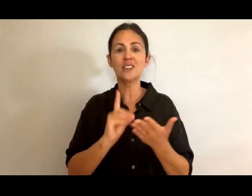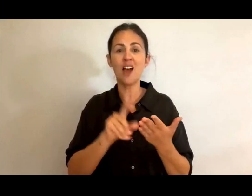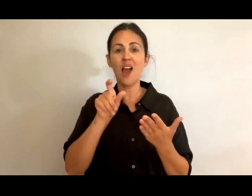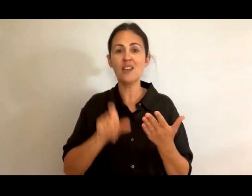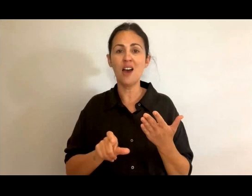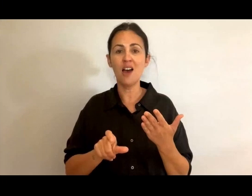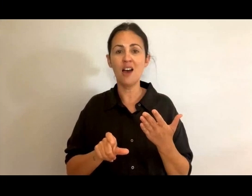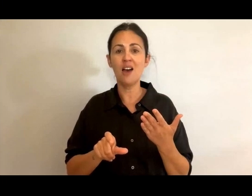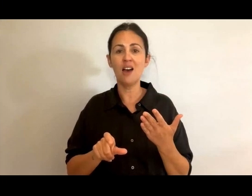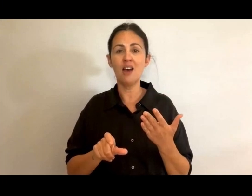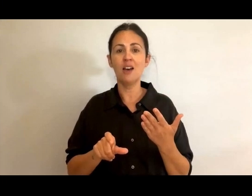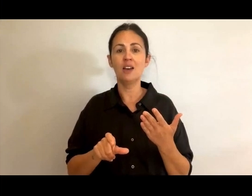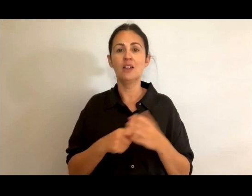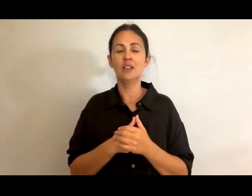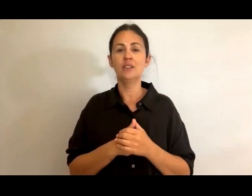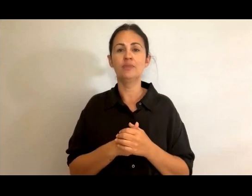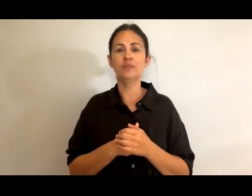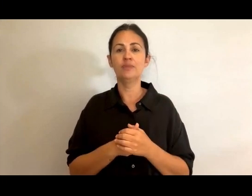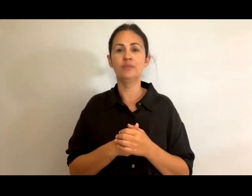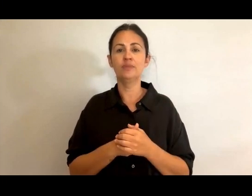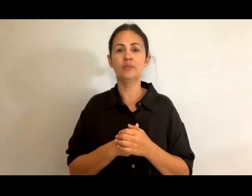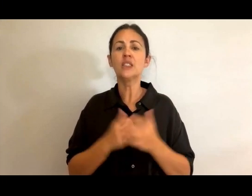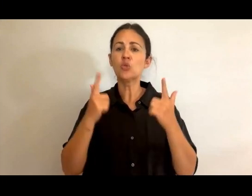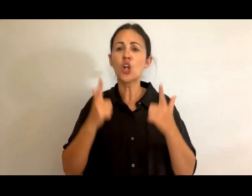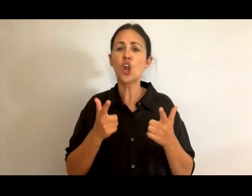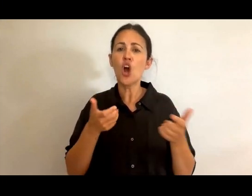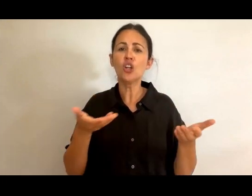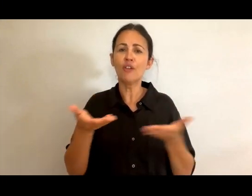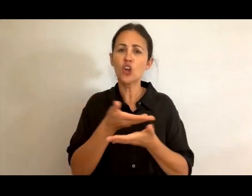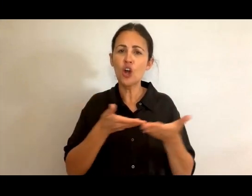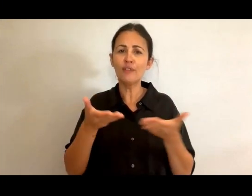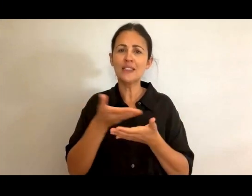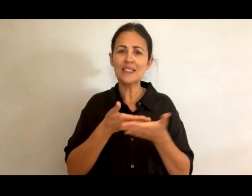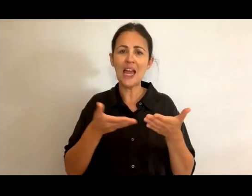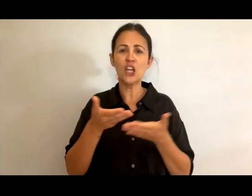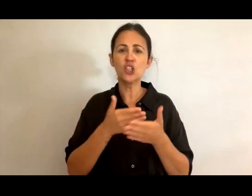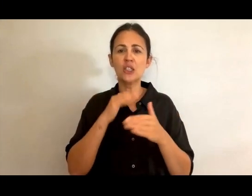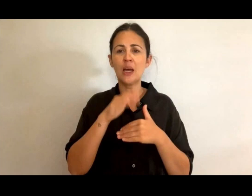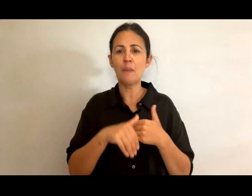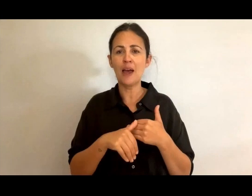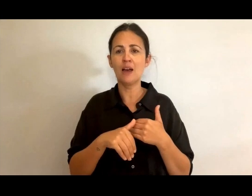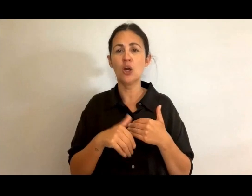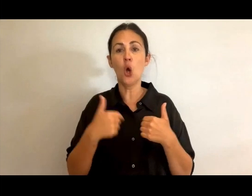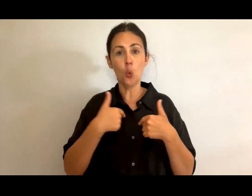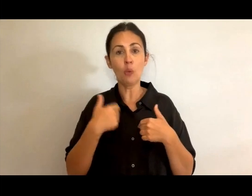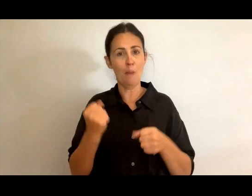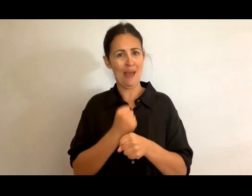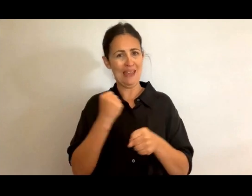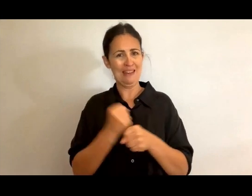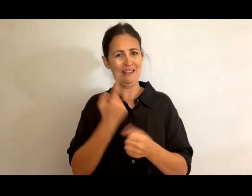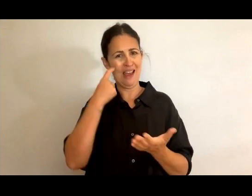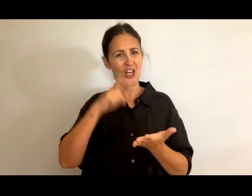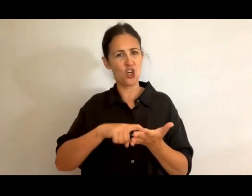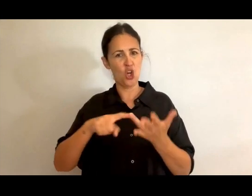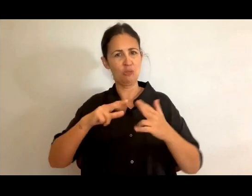take this on. There was a lot of conversation about, so we were making an acknowledgement of country, but the designer wanted to